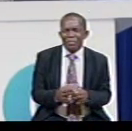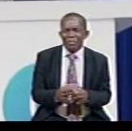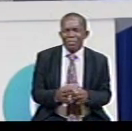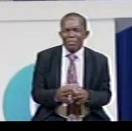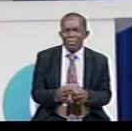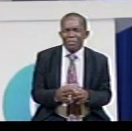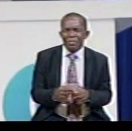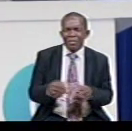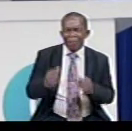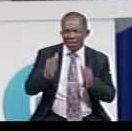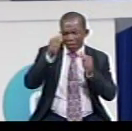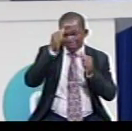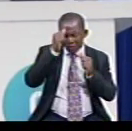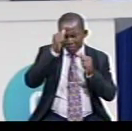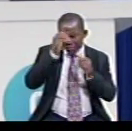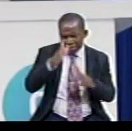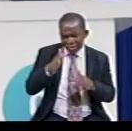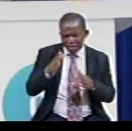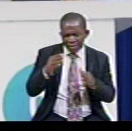Father, stand by your servant.